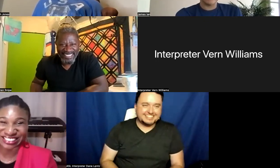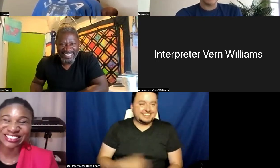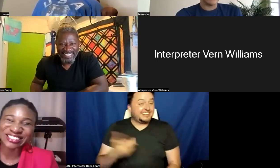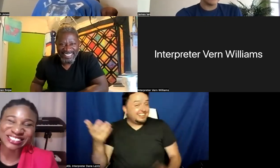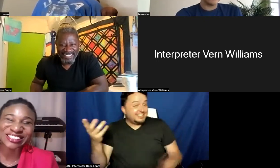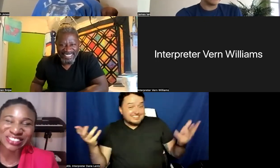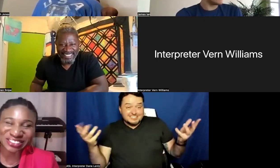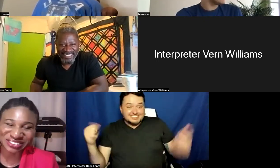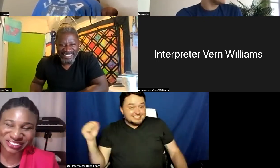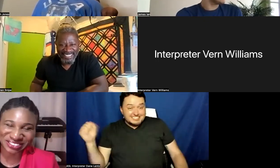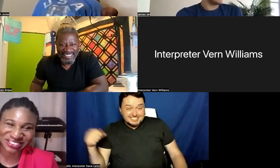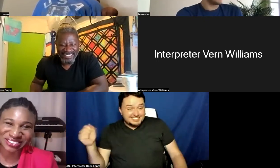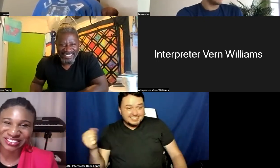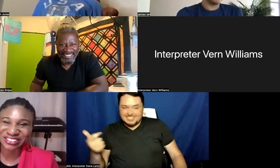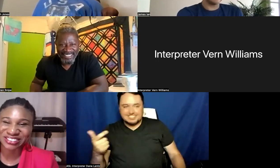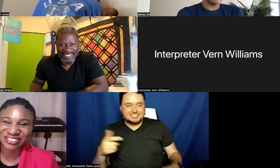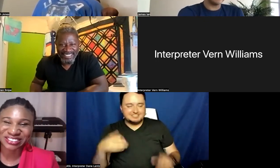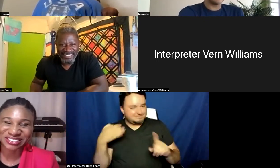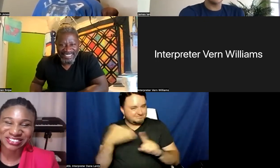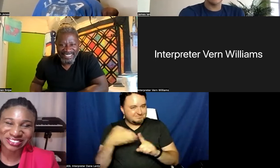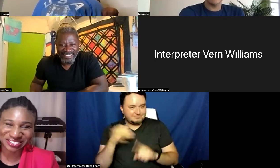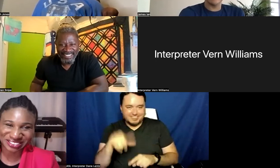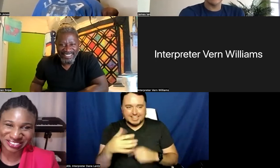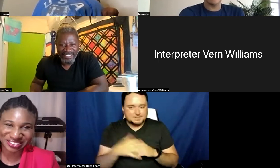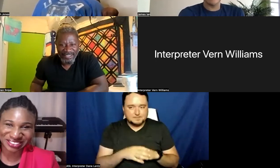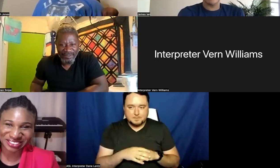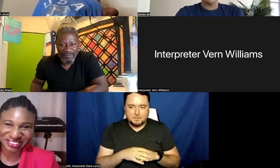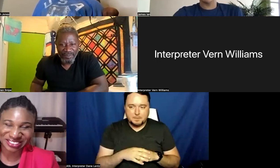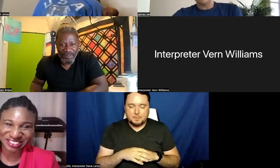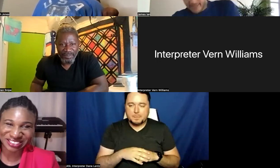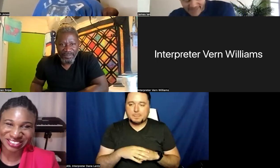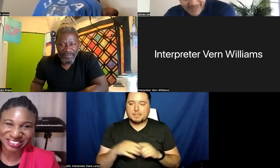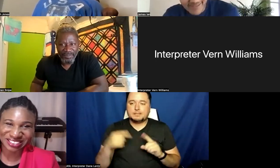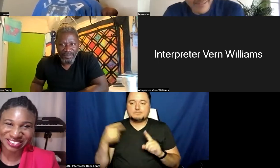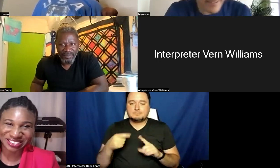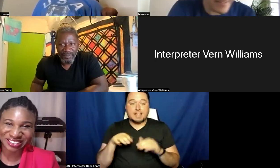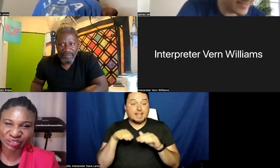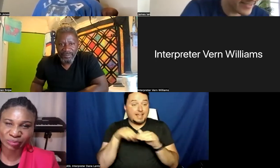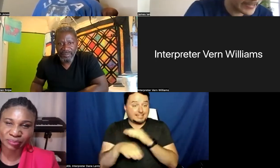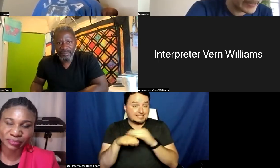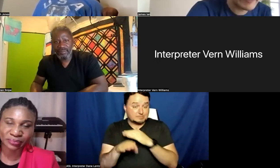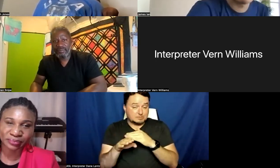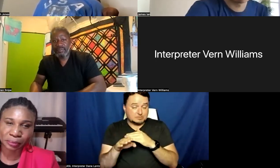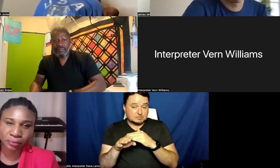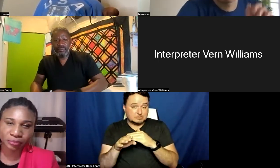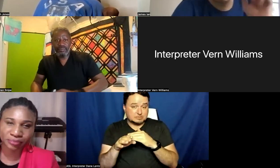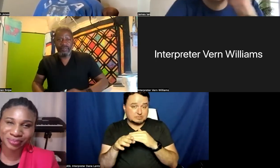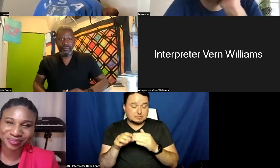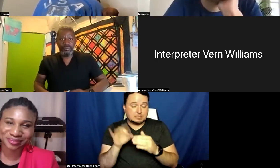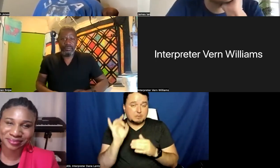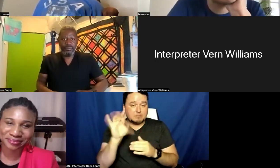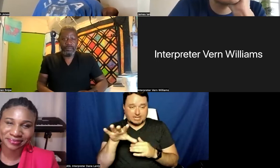Yeah, so just working on that. When it comes to Accessible Plus, we're